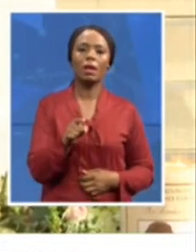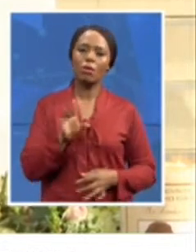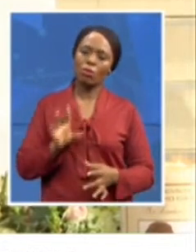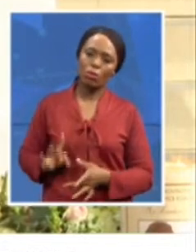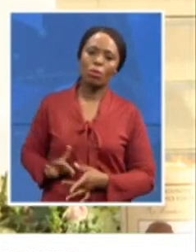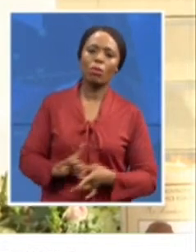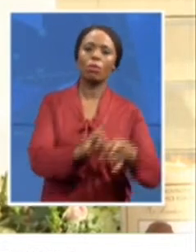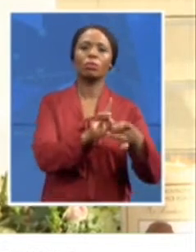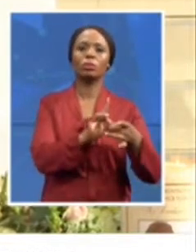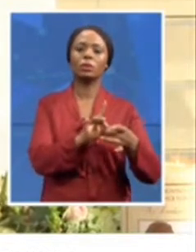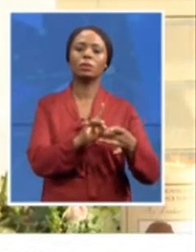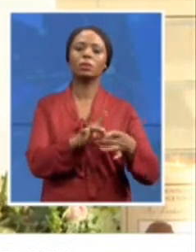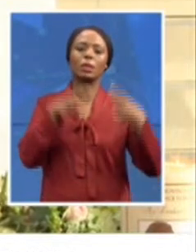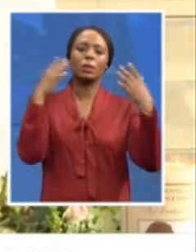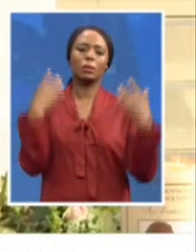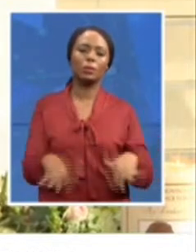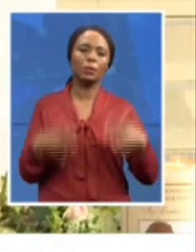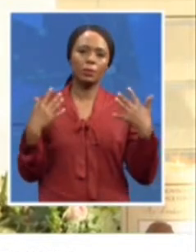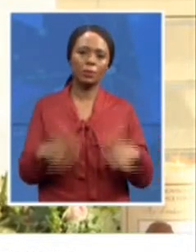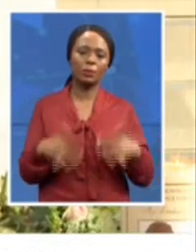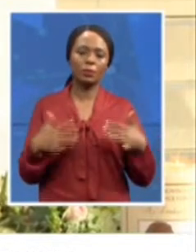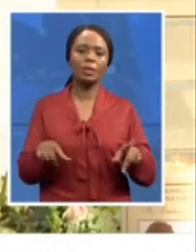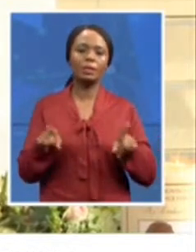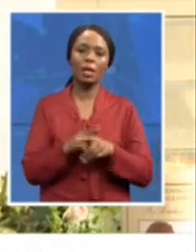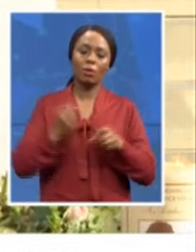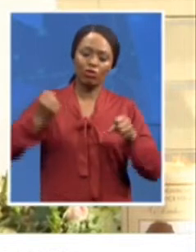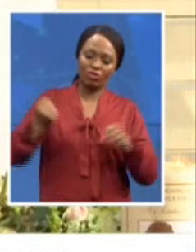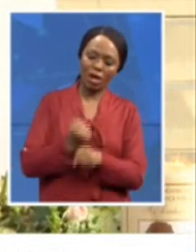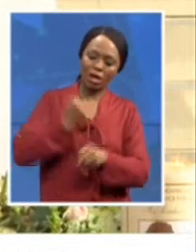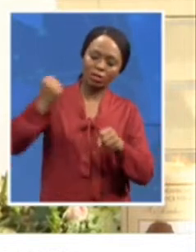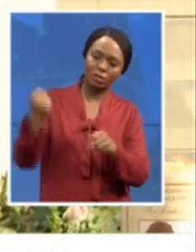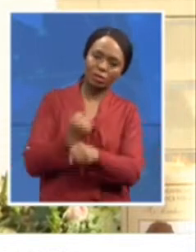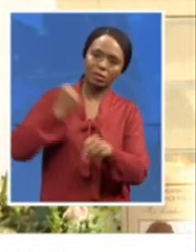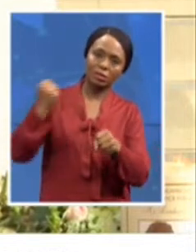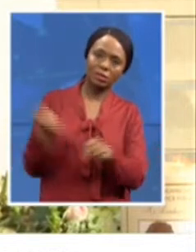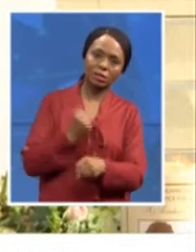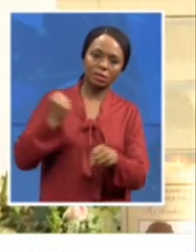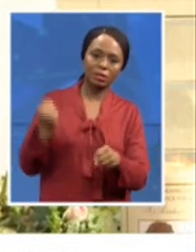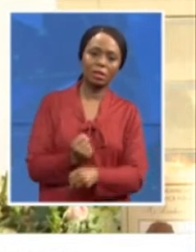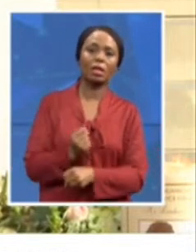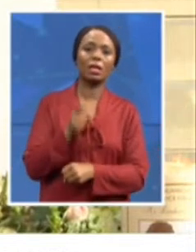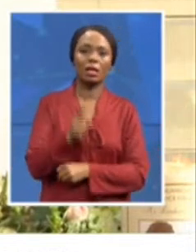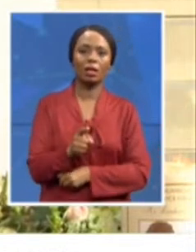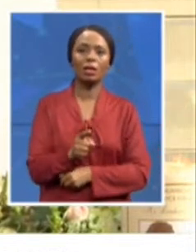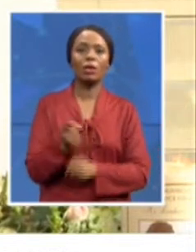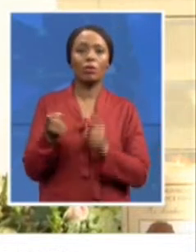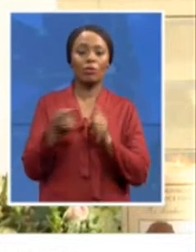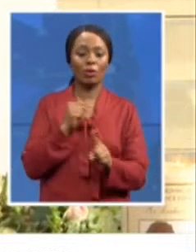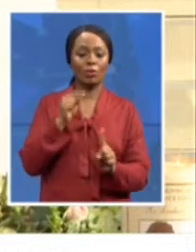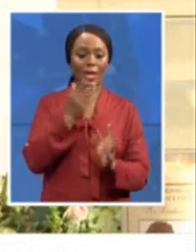tasks that one would have expected of her. Well, she didn't do this with us.